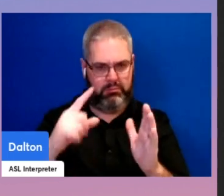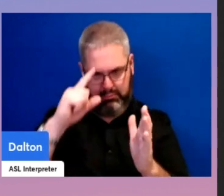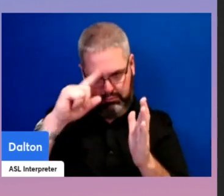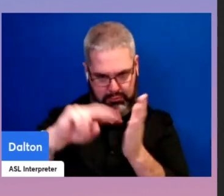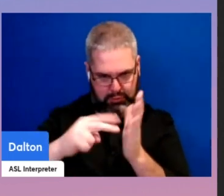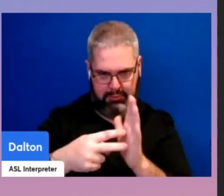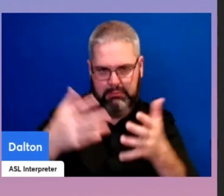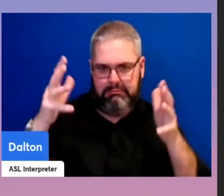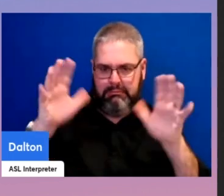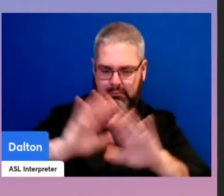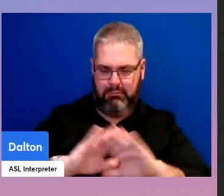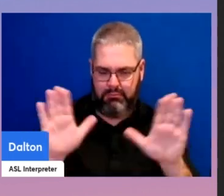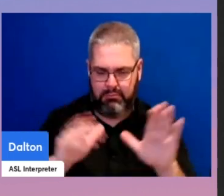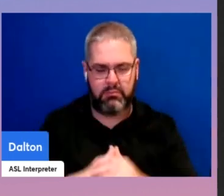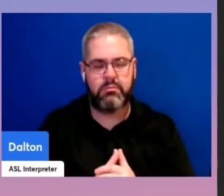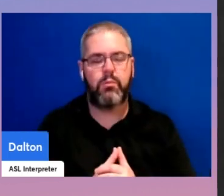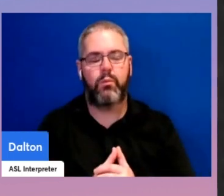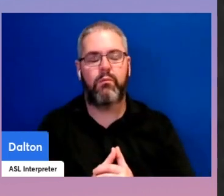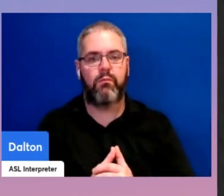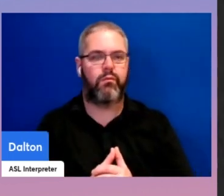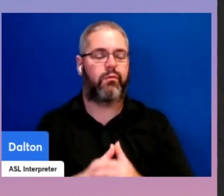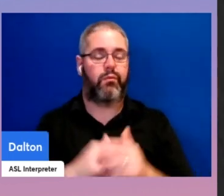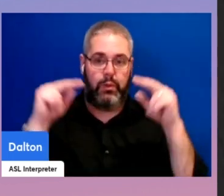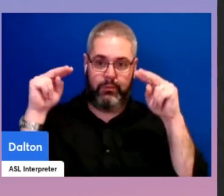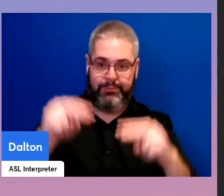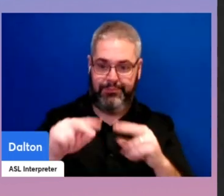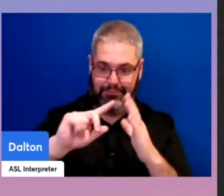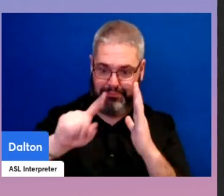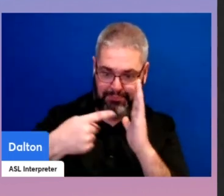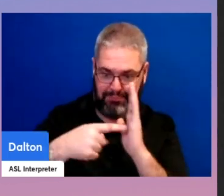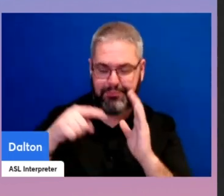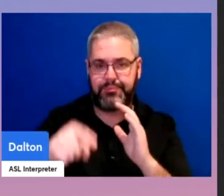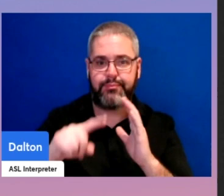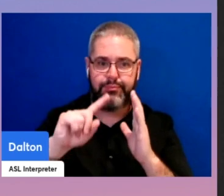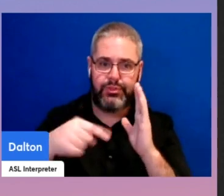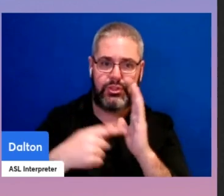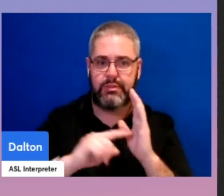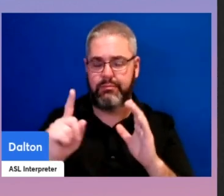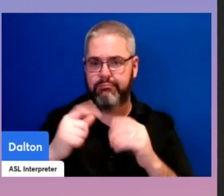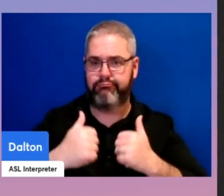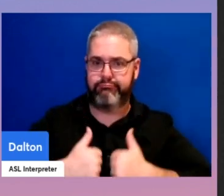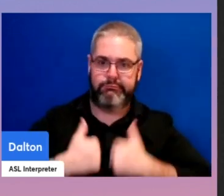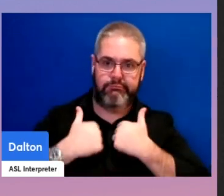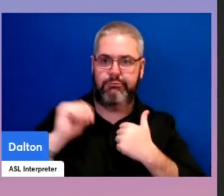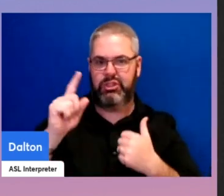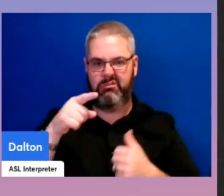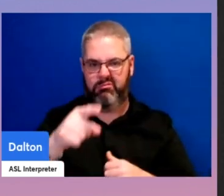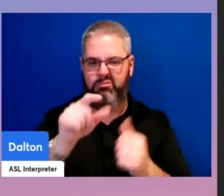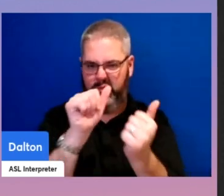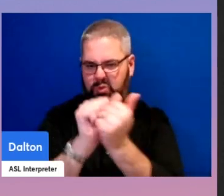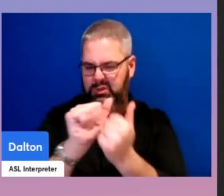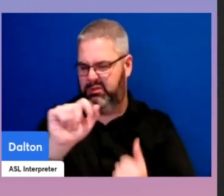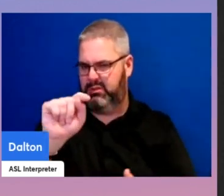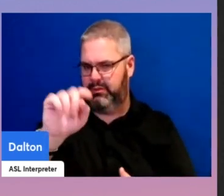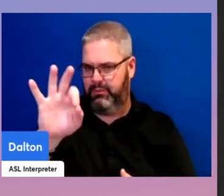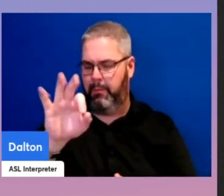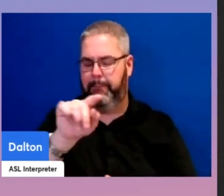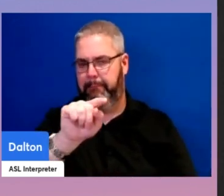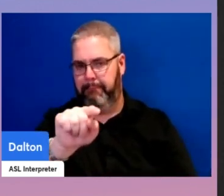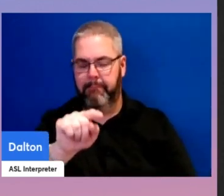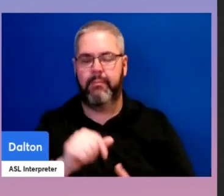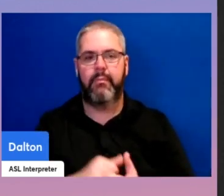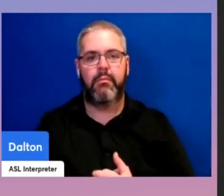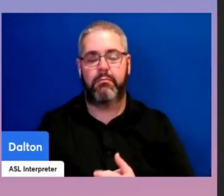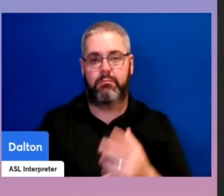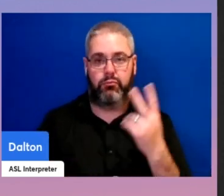Is I can go ahead and look at the role, and this is where the role exists. So I'm doing this with Terraform, just two reasons.